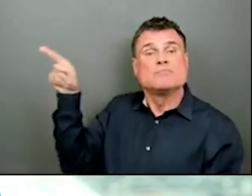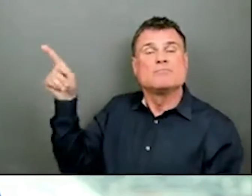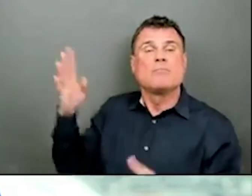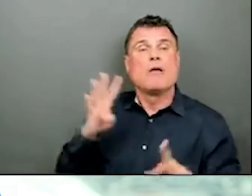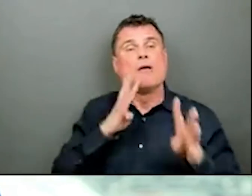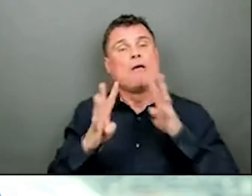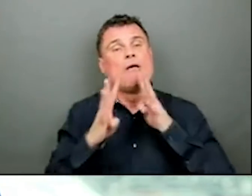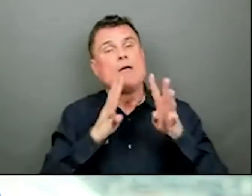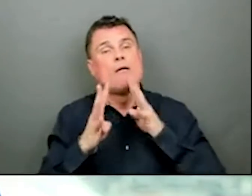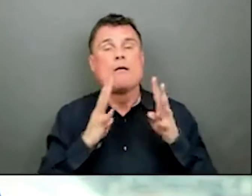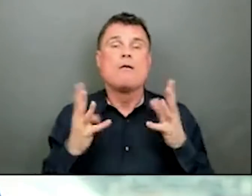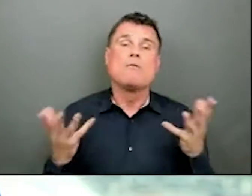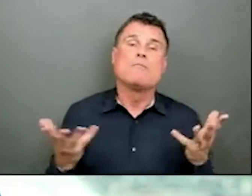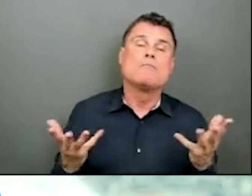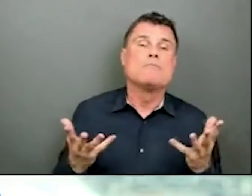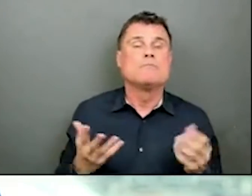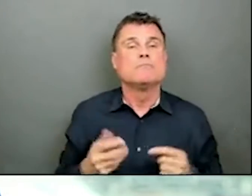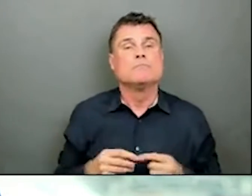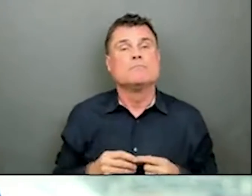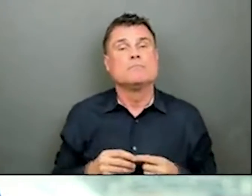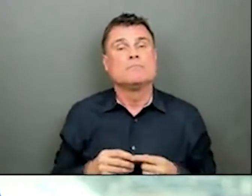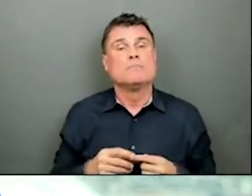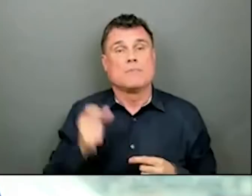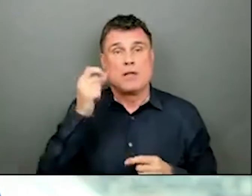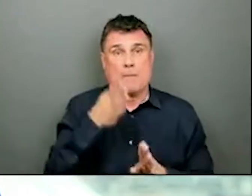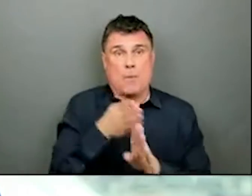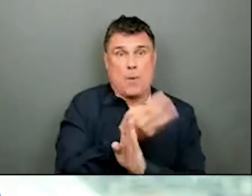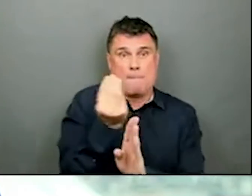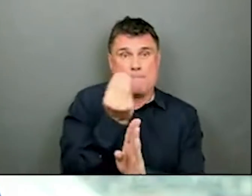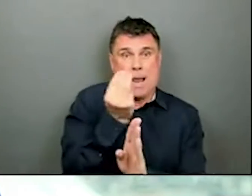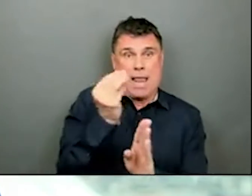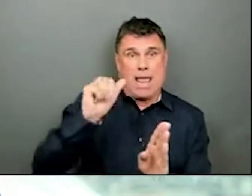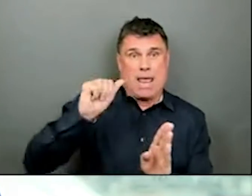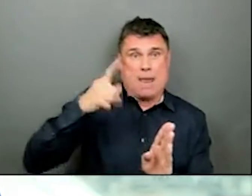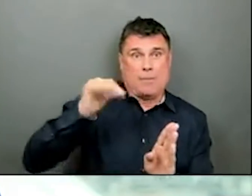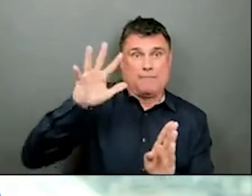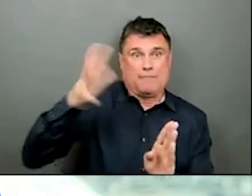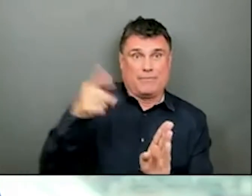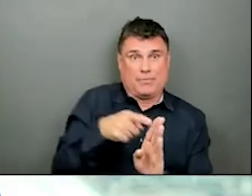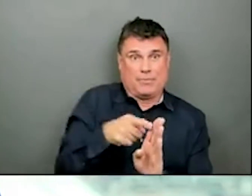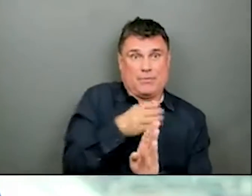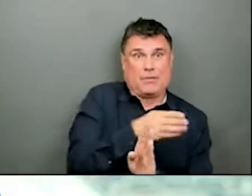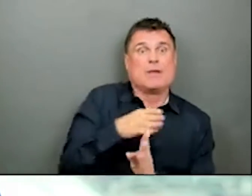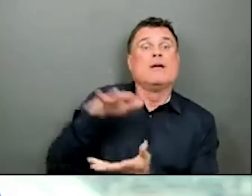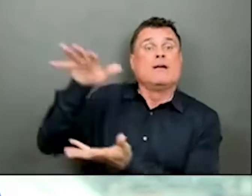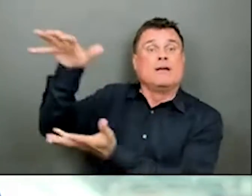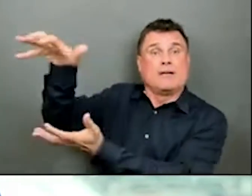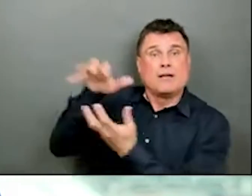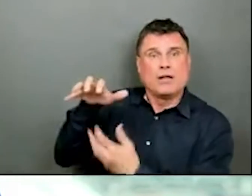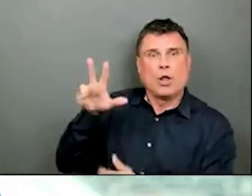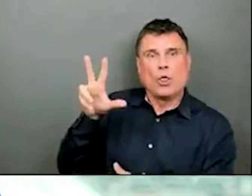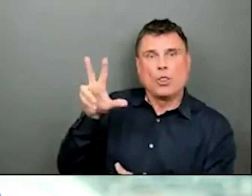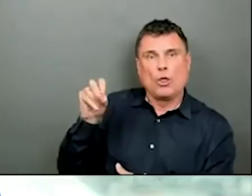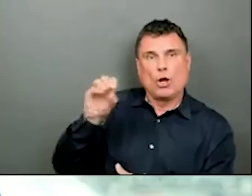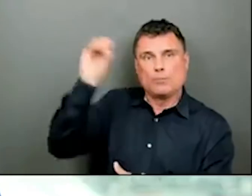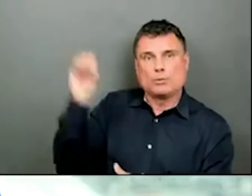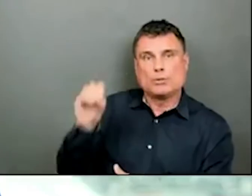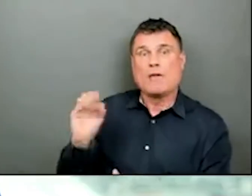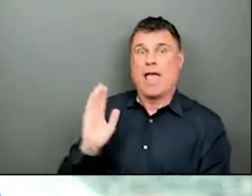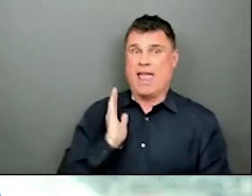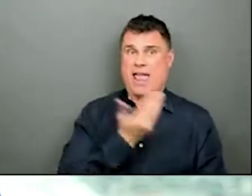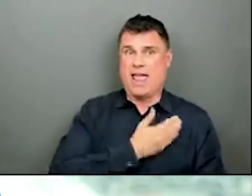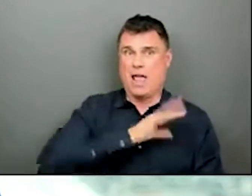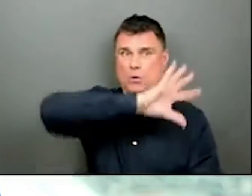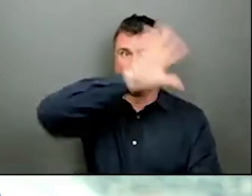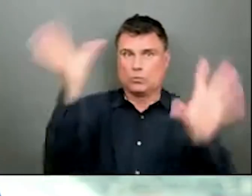supply. So we received about, in the few days before Monday, April 5th, for example, we received 30% of our total amount of vaccine we've received since the